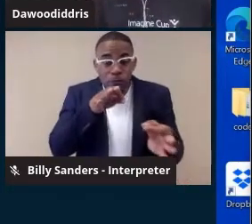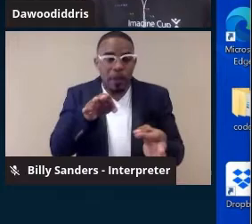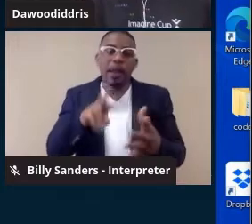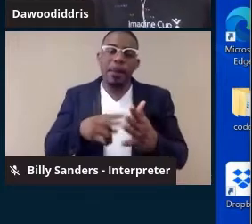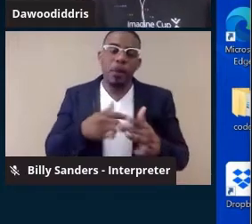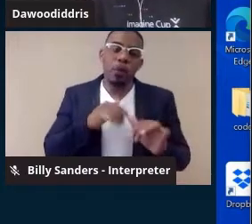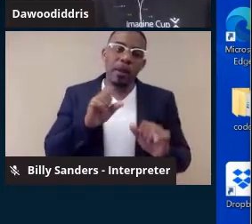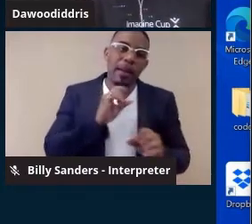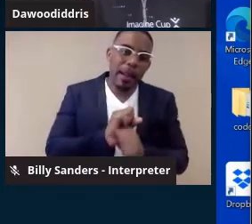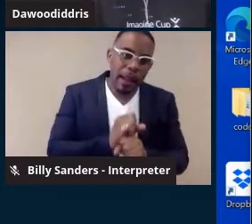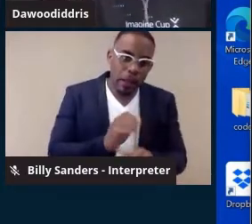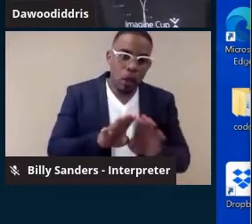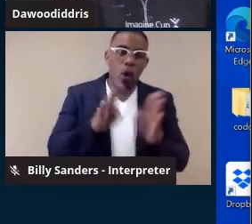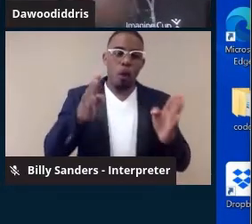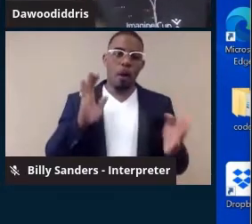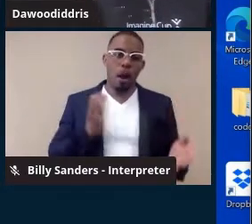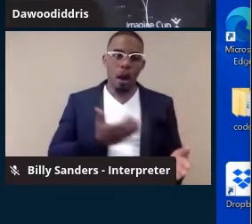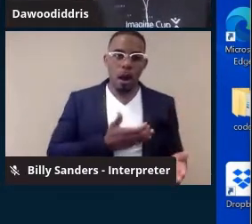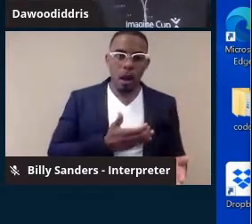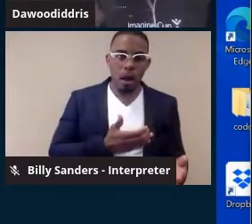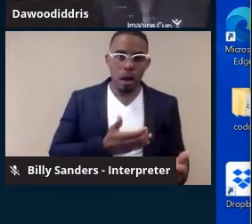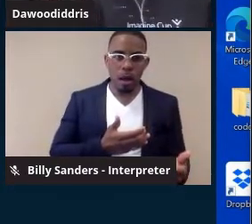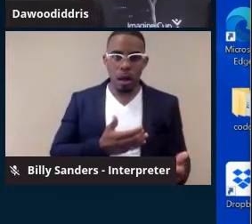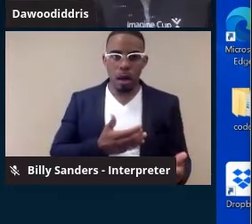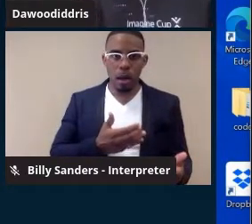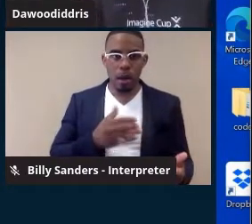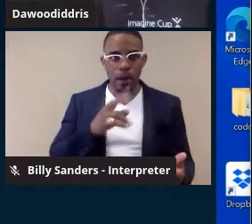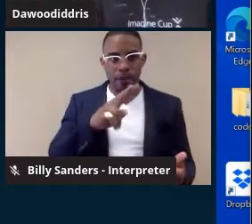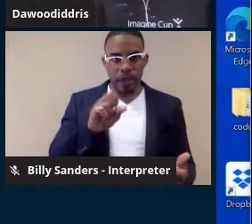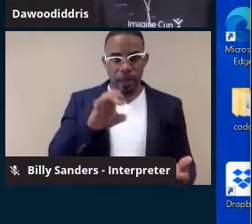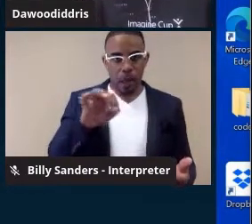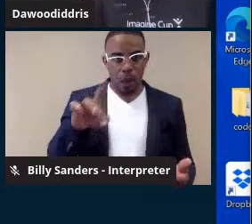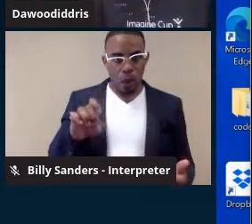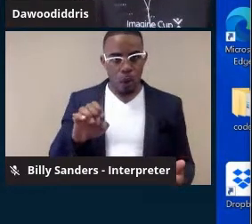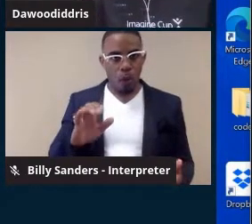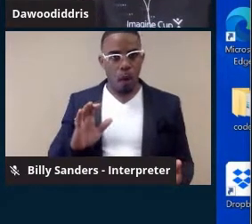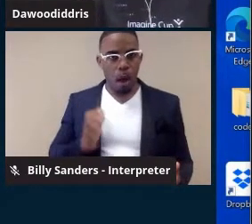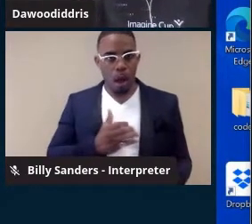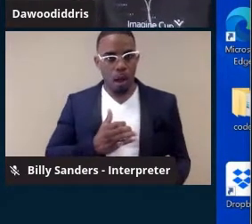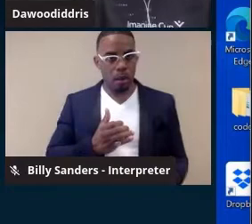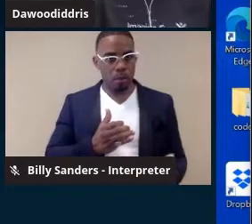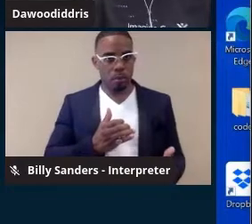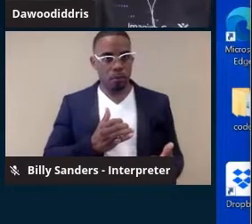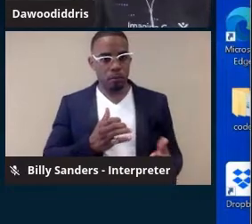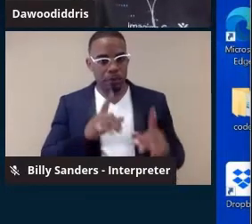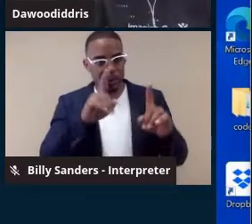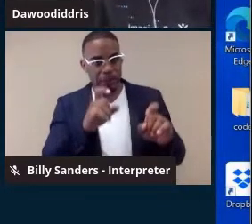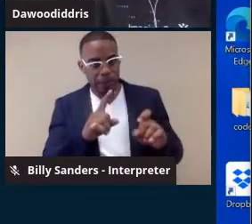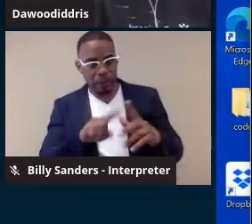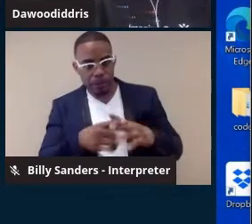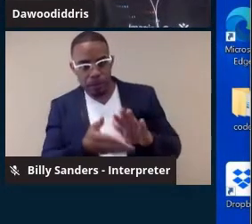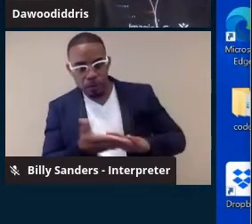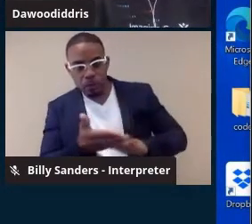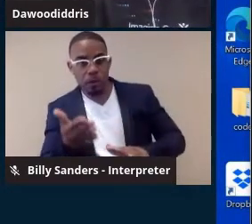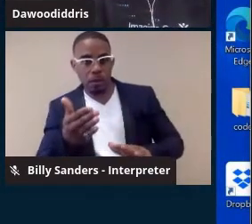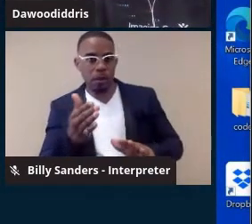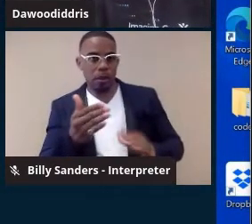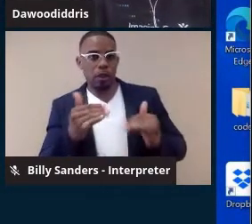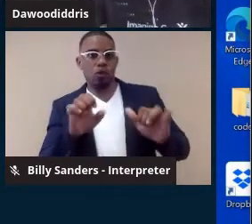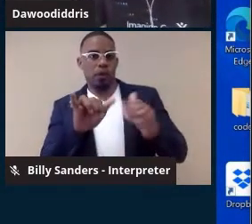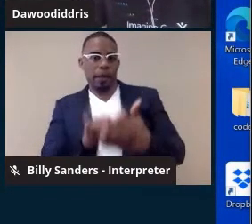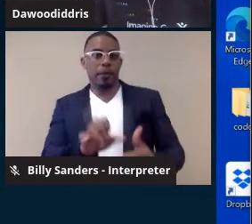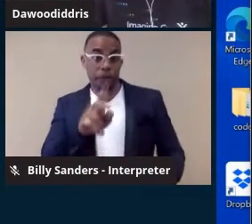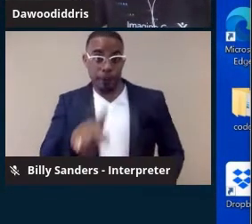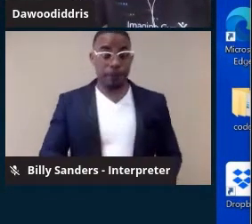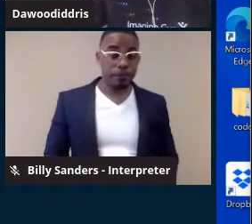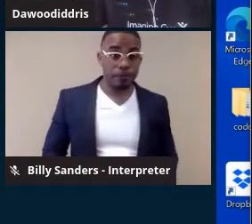can actually open our VS Code, our test editor, and begin to code. So let's open that. So I'm just going